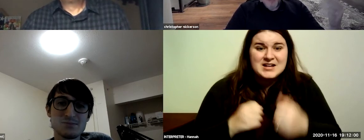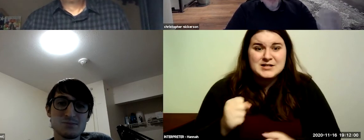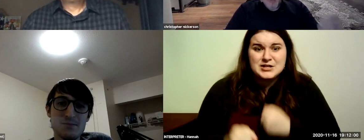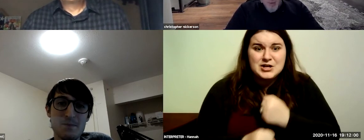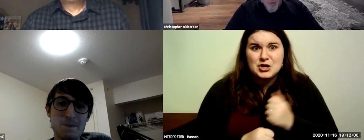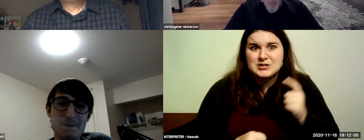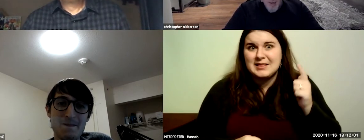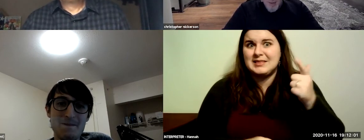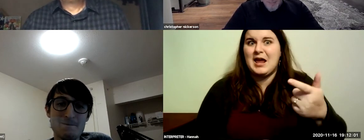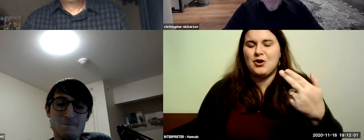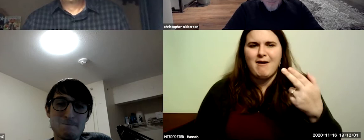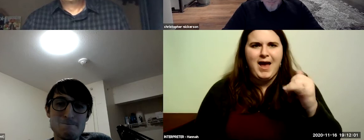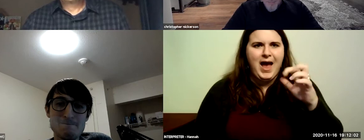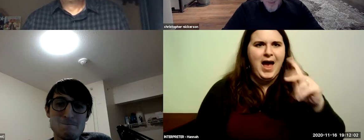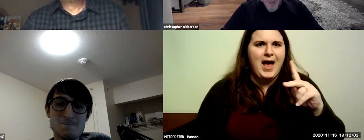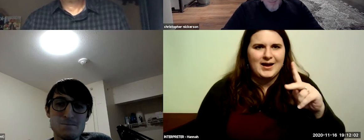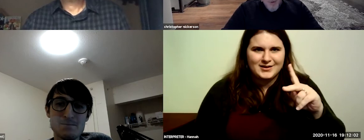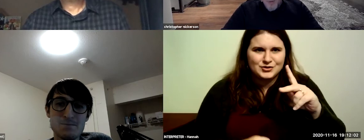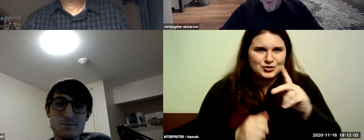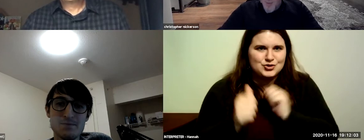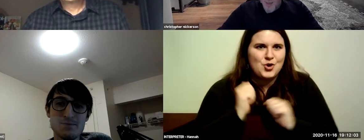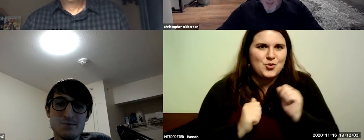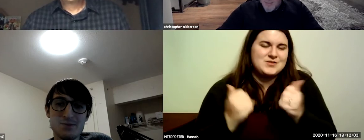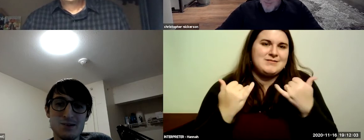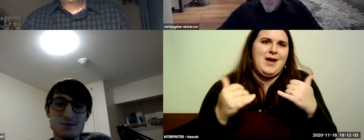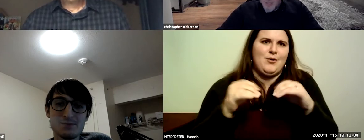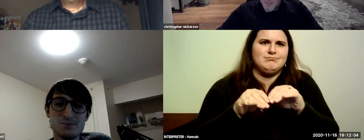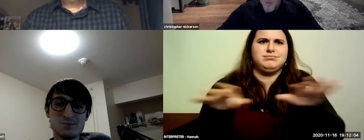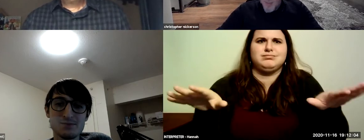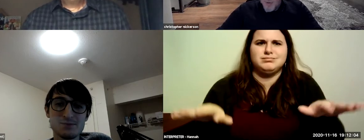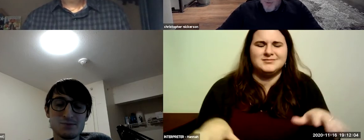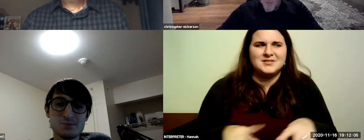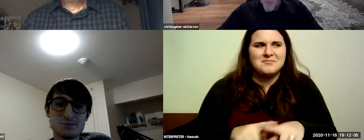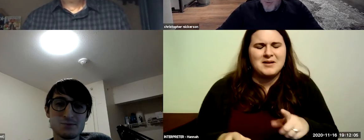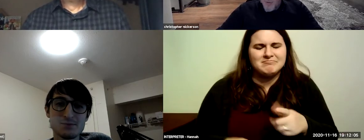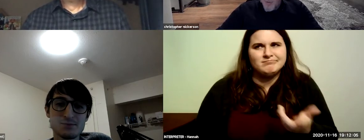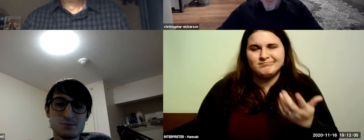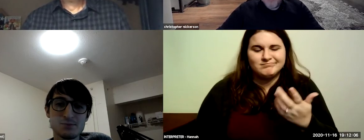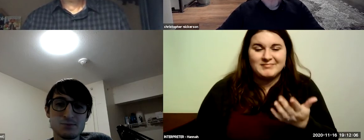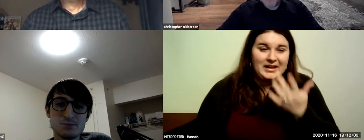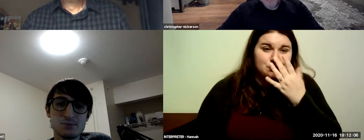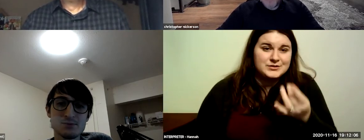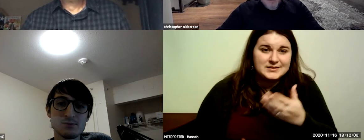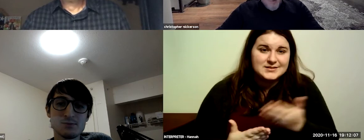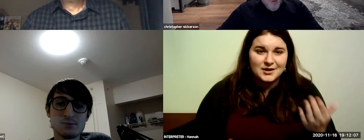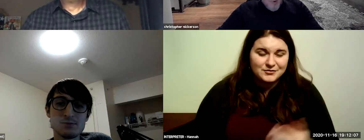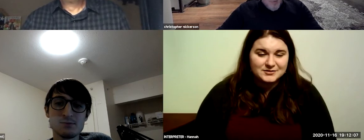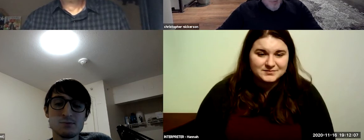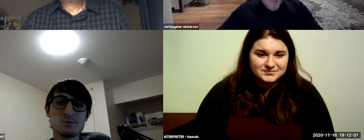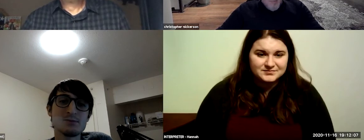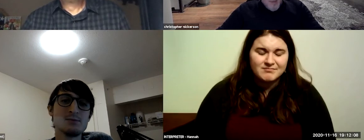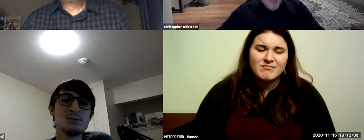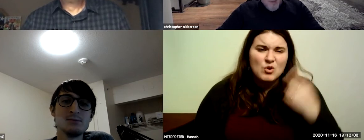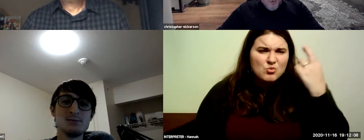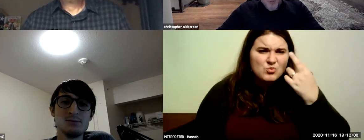of hacking shows come out. But you know, we had some interesting stuff happen. You know, the reason that it didn't go anywhere